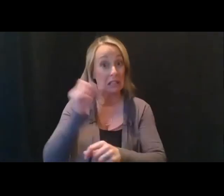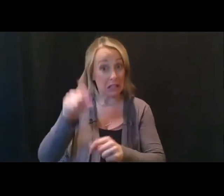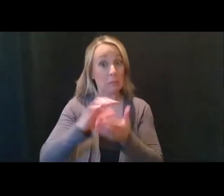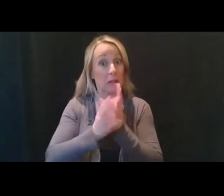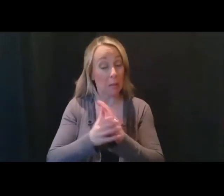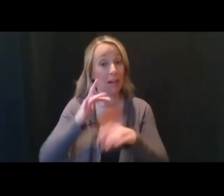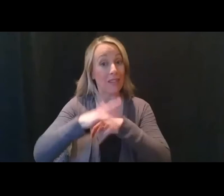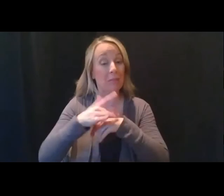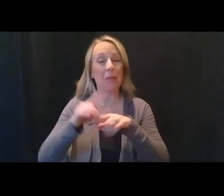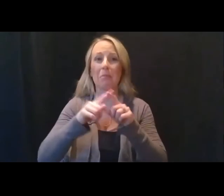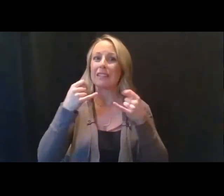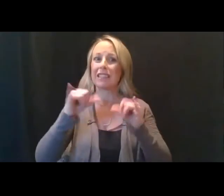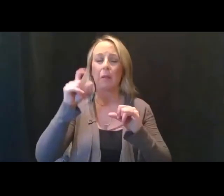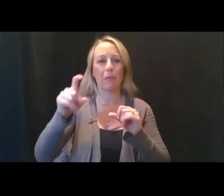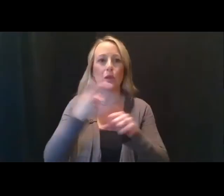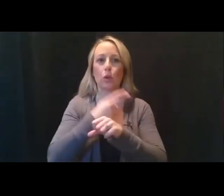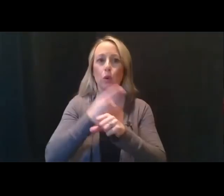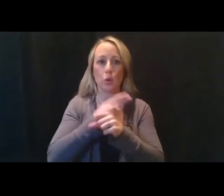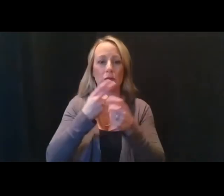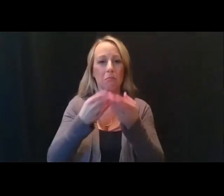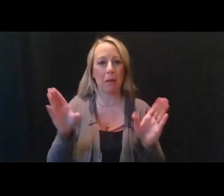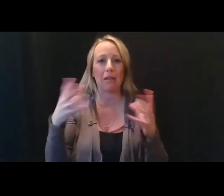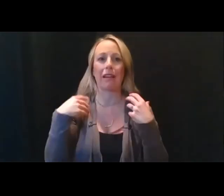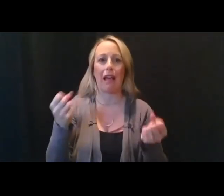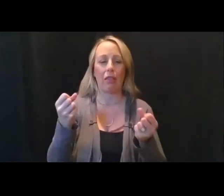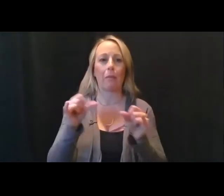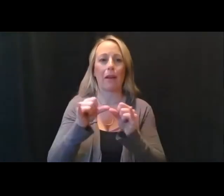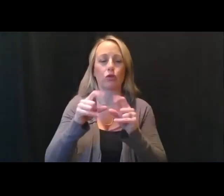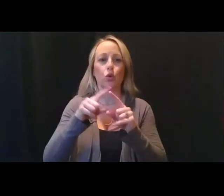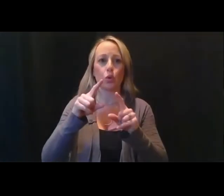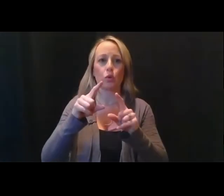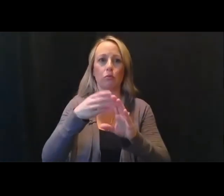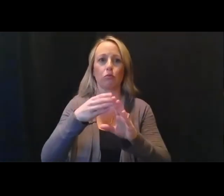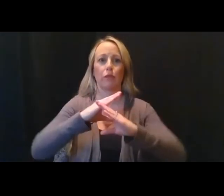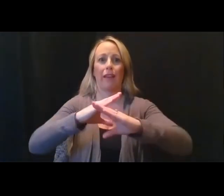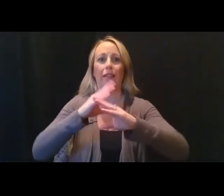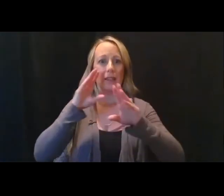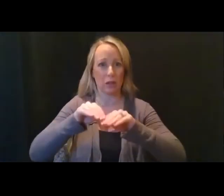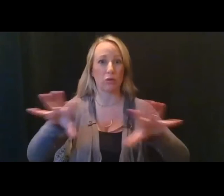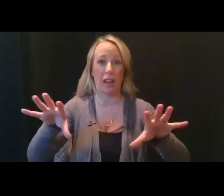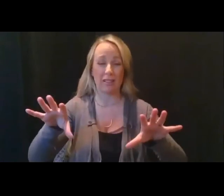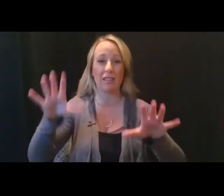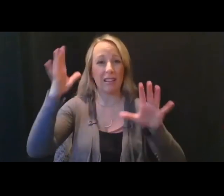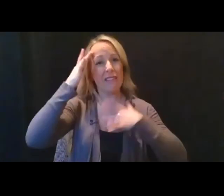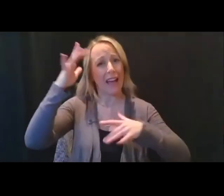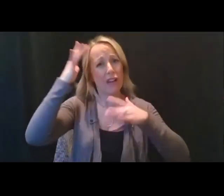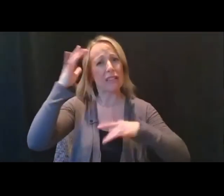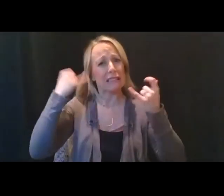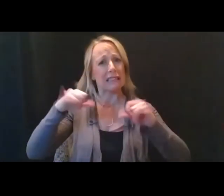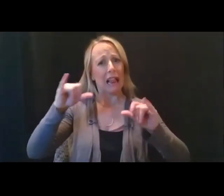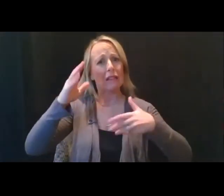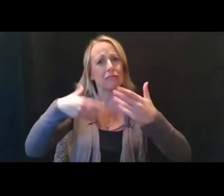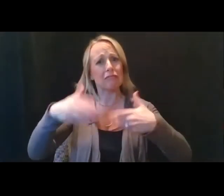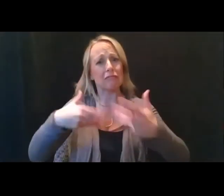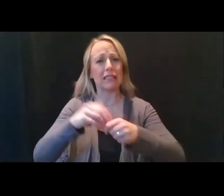still have to keep using public health measures to prevent the spread. The virus is still circulating in our community.